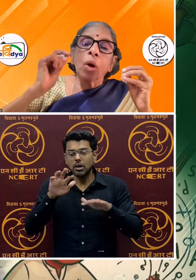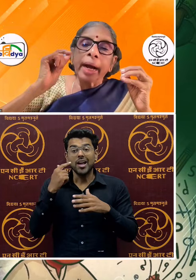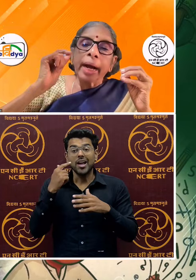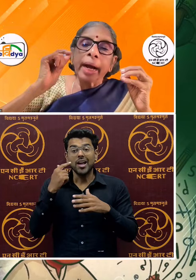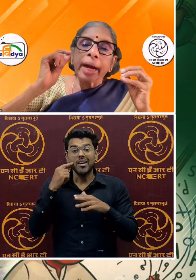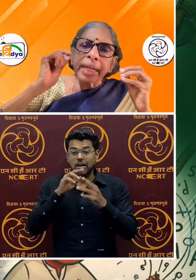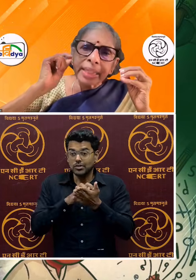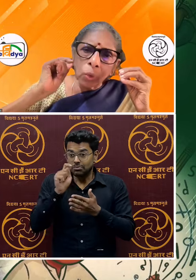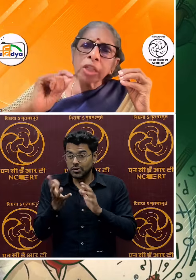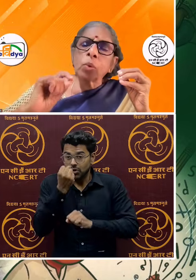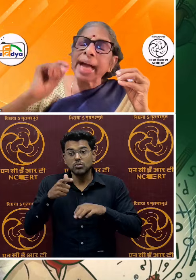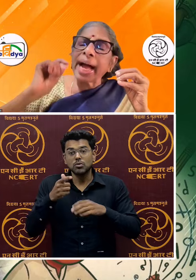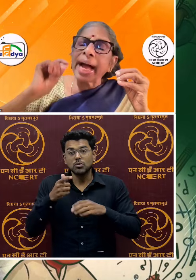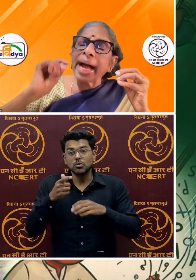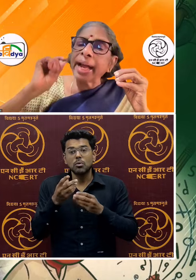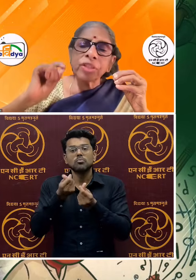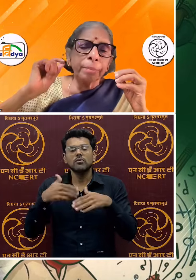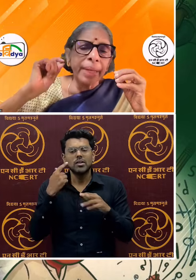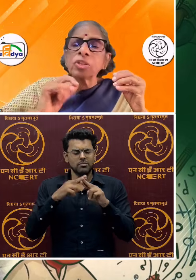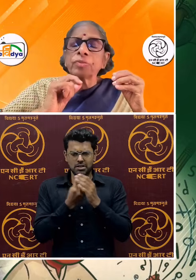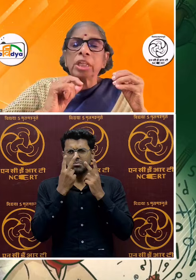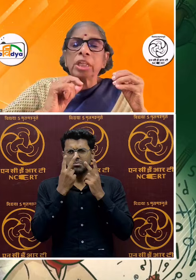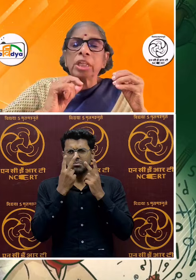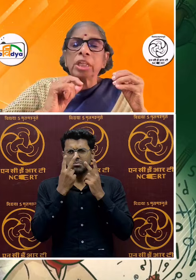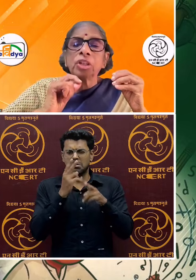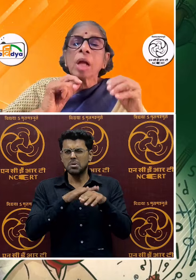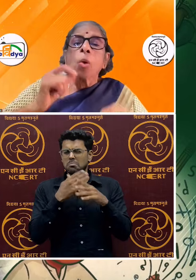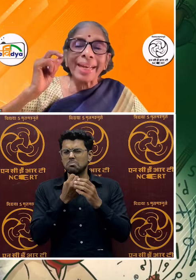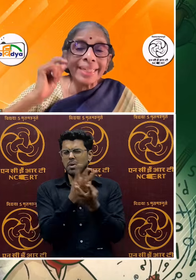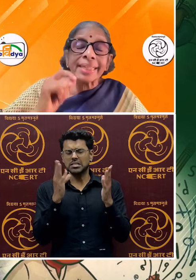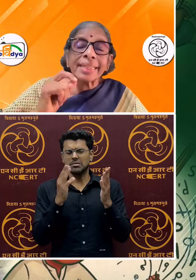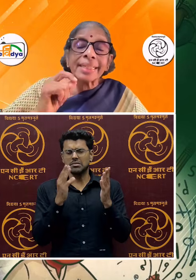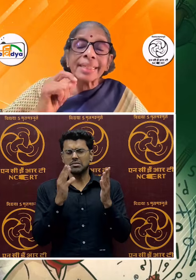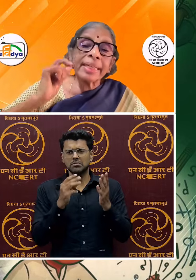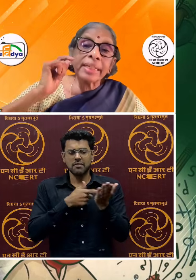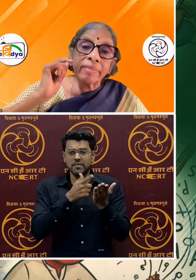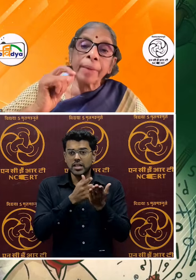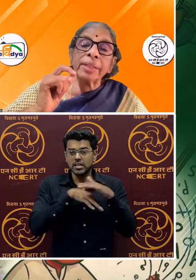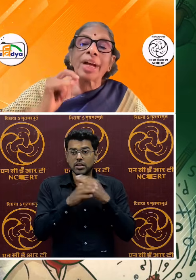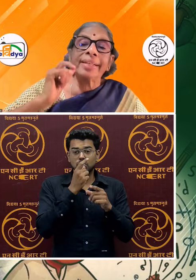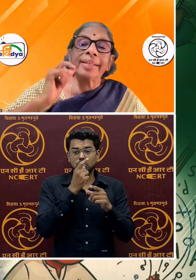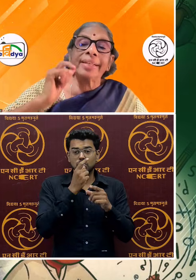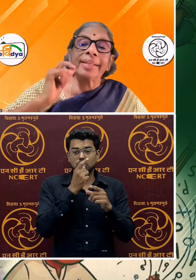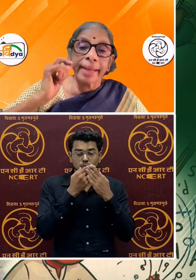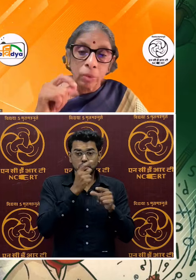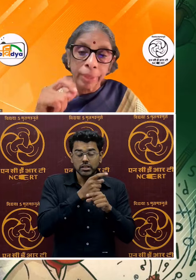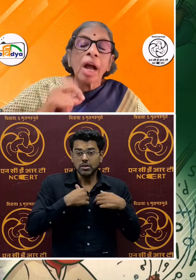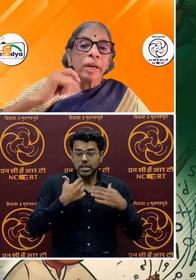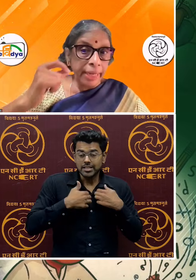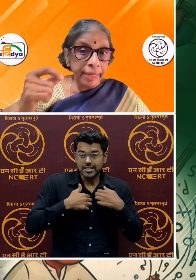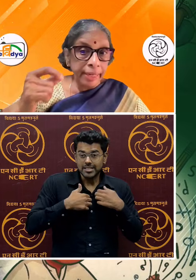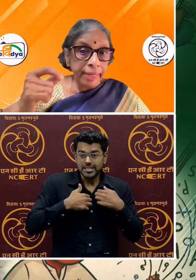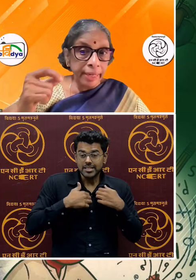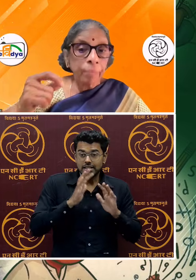it. So in the rural schools, I have seen millions of teachers who are interested in developing the child's